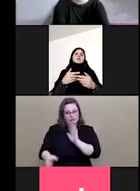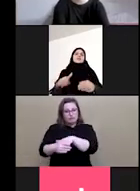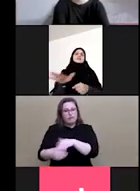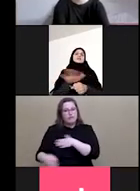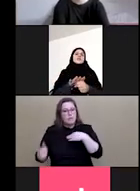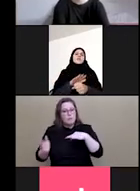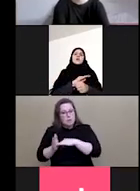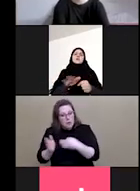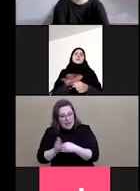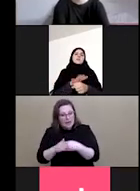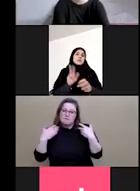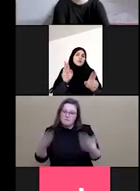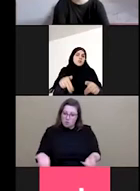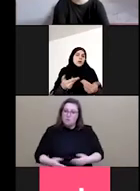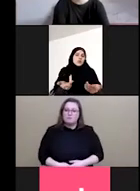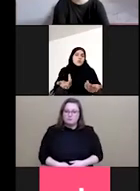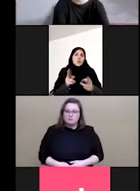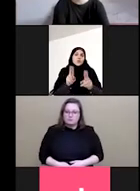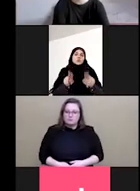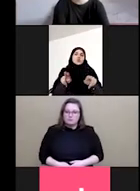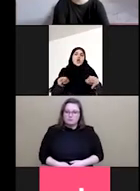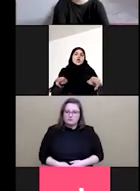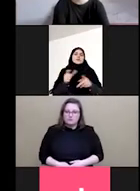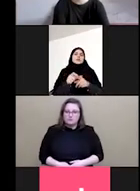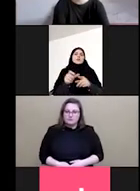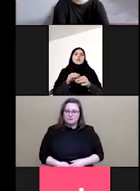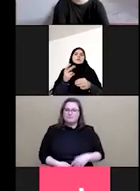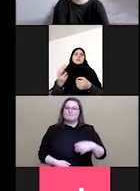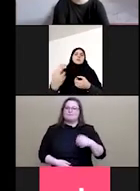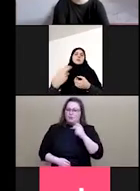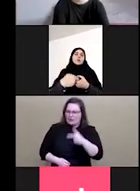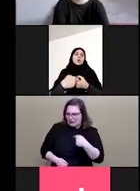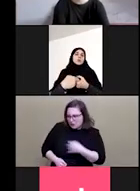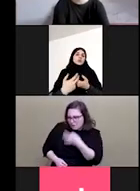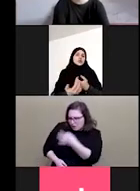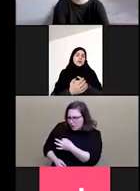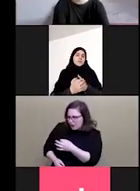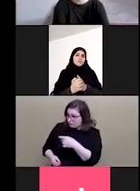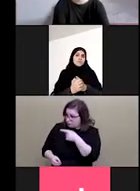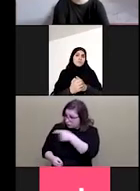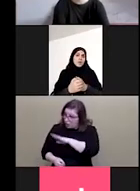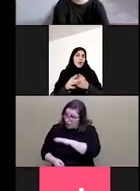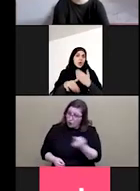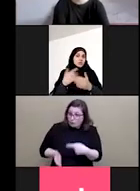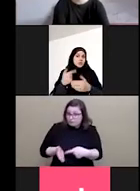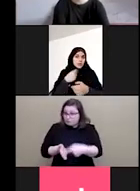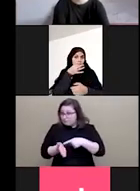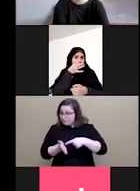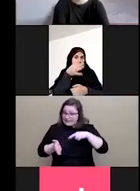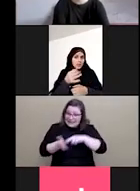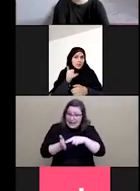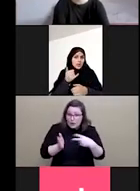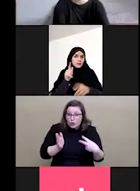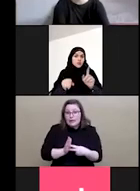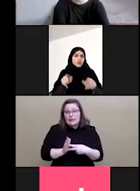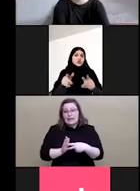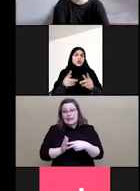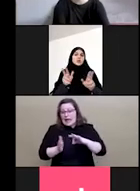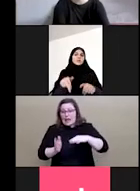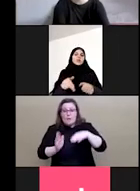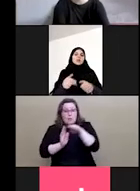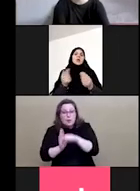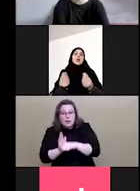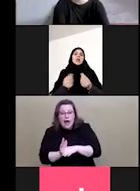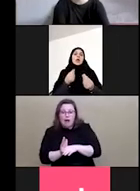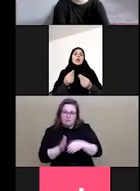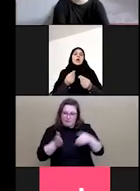and to participate in it. And then I asked further, do you have any specific strategies or programs with a specific focus on